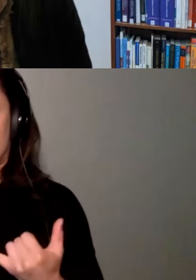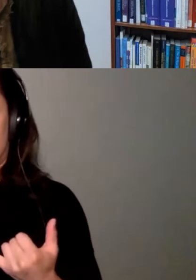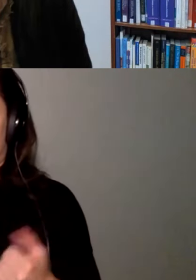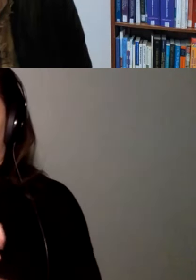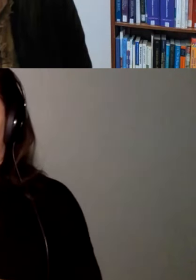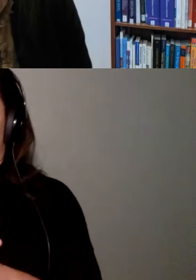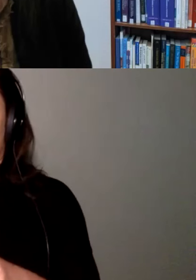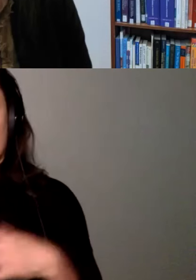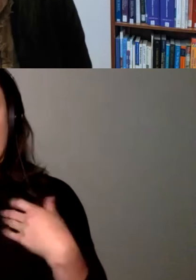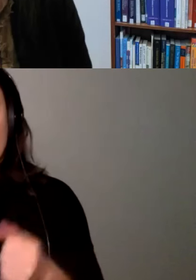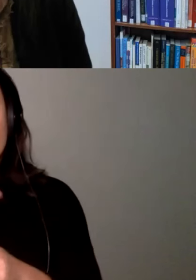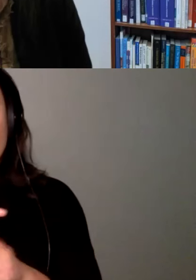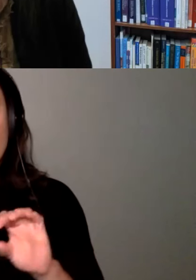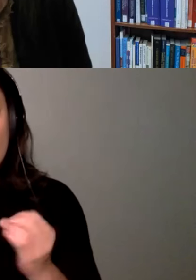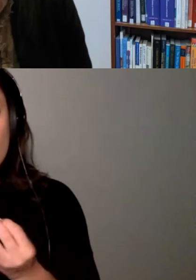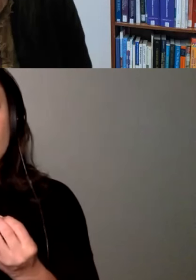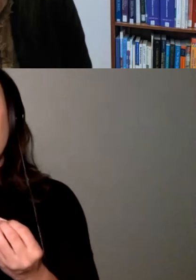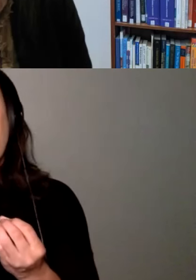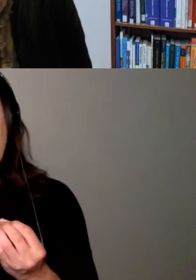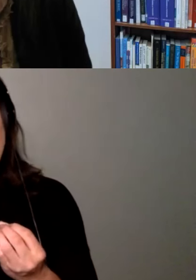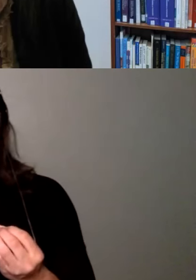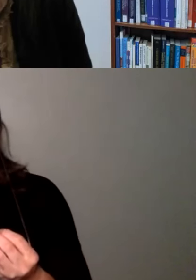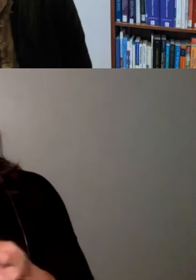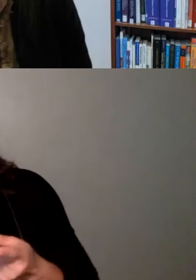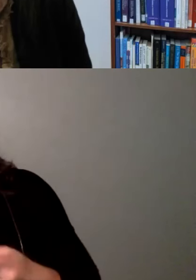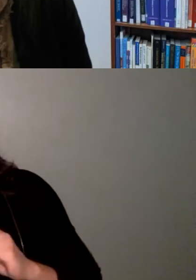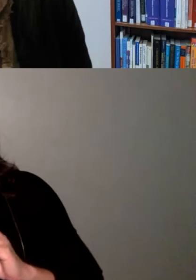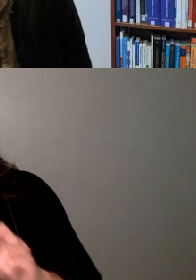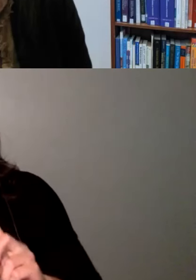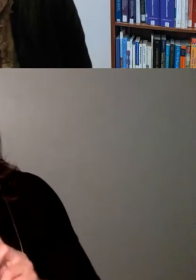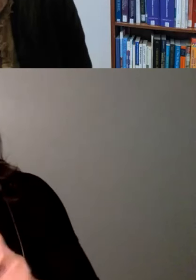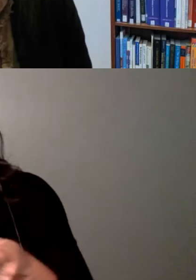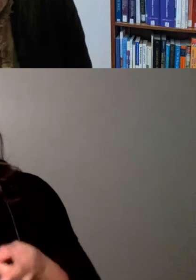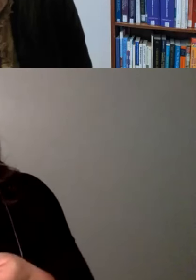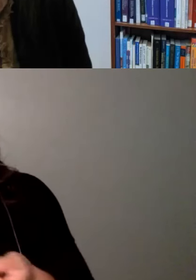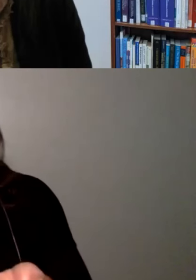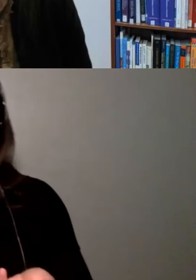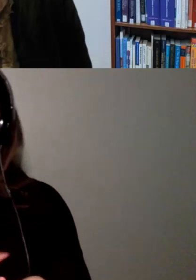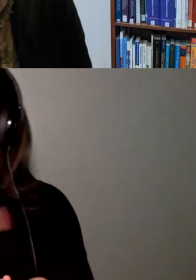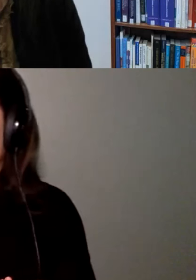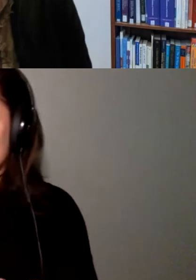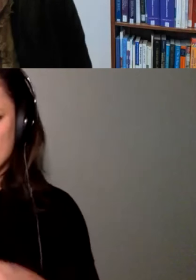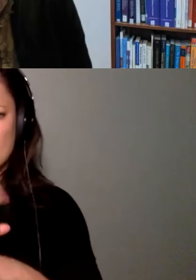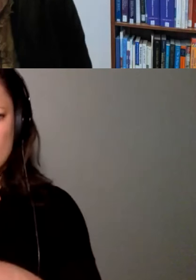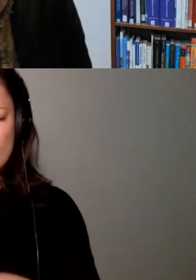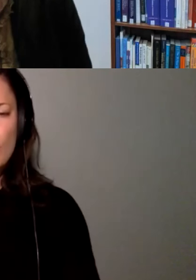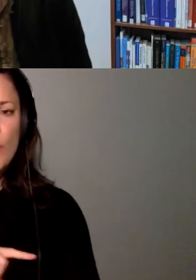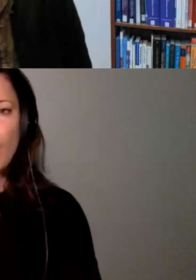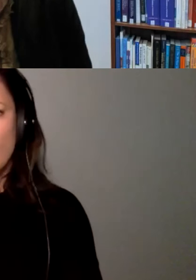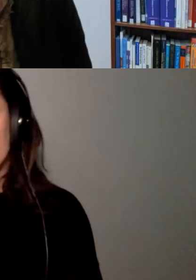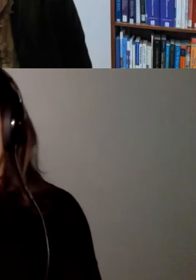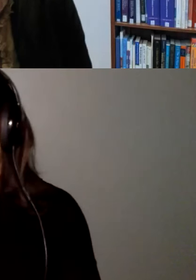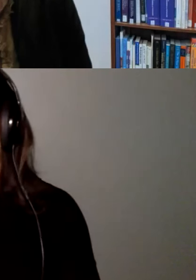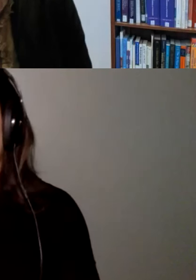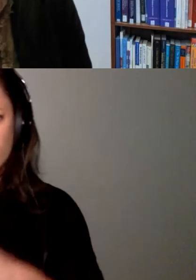which is also an educational institution, and we need to make sure that we're always aware of the